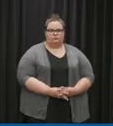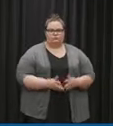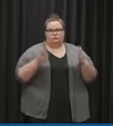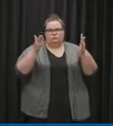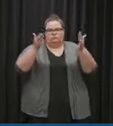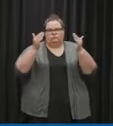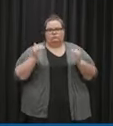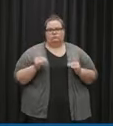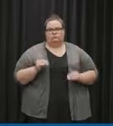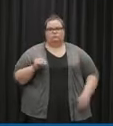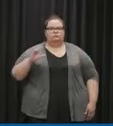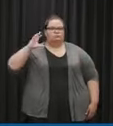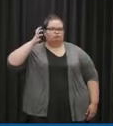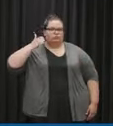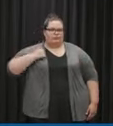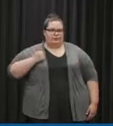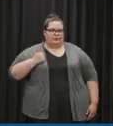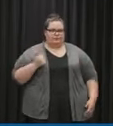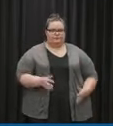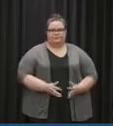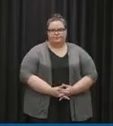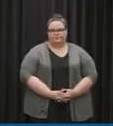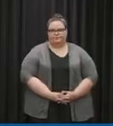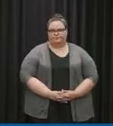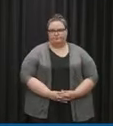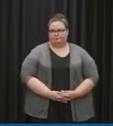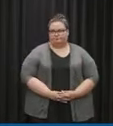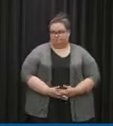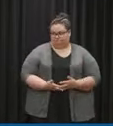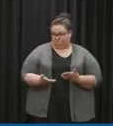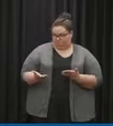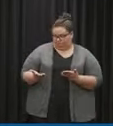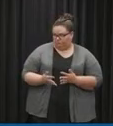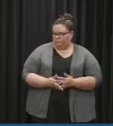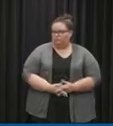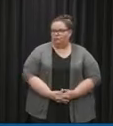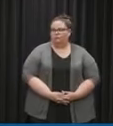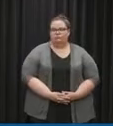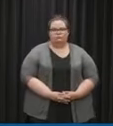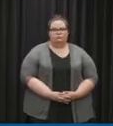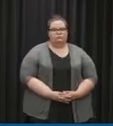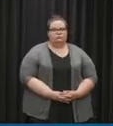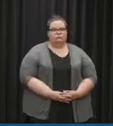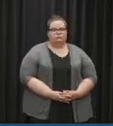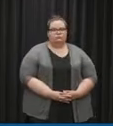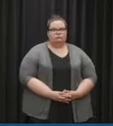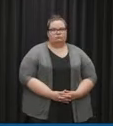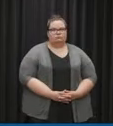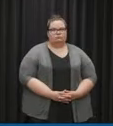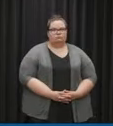you, Jeremy. Radio Canada. Your question, please.